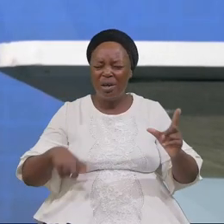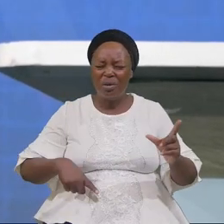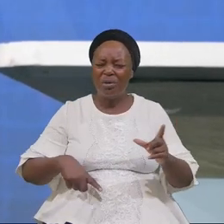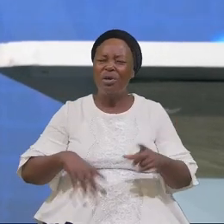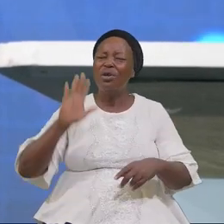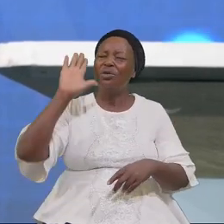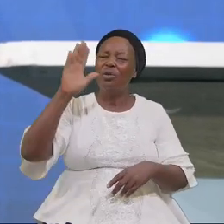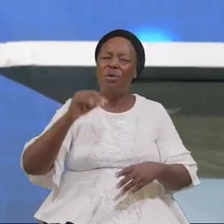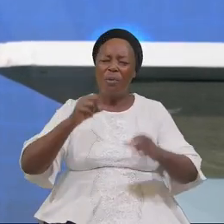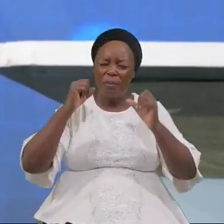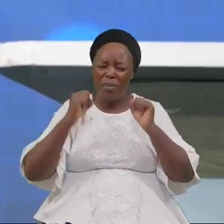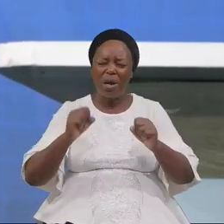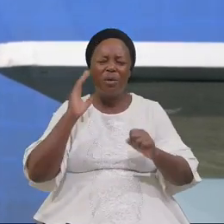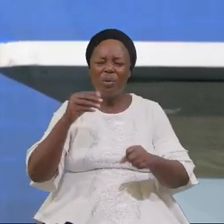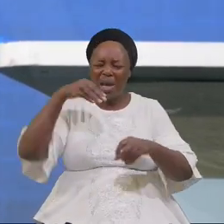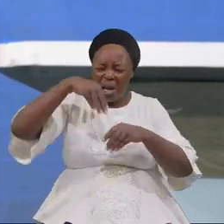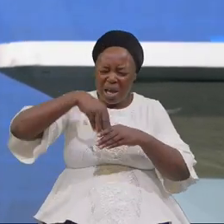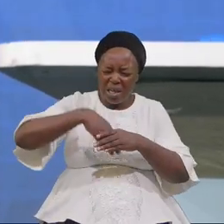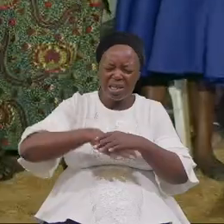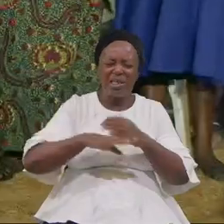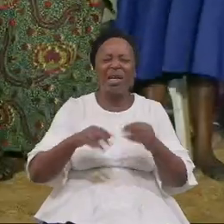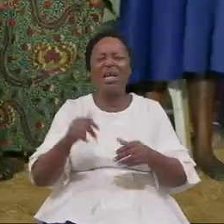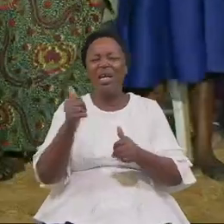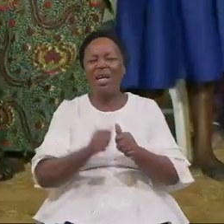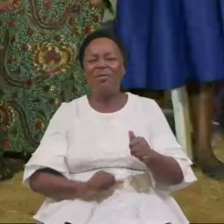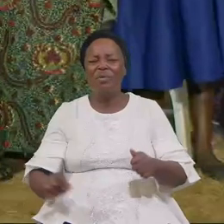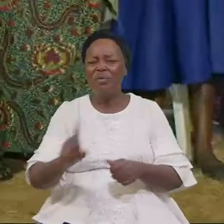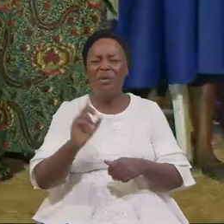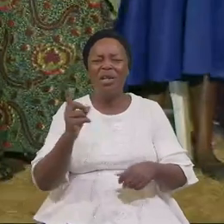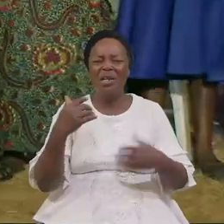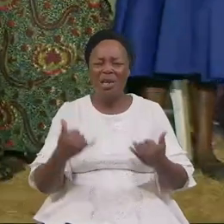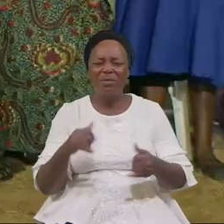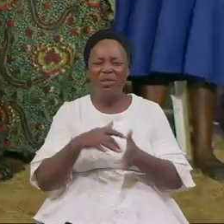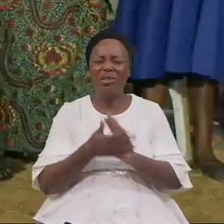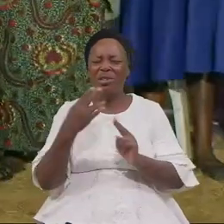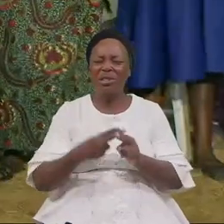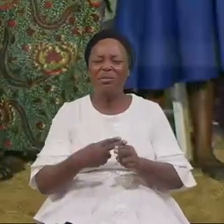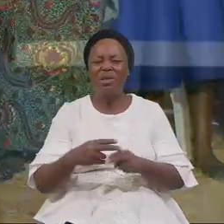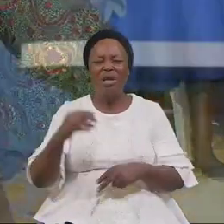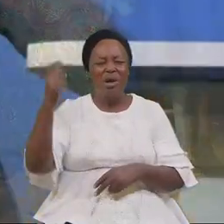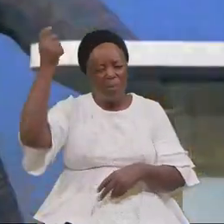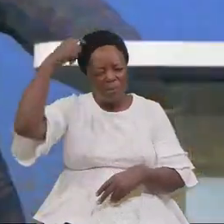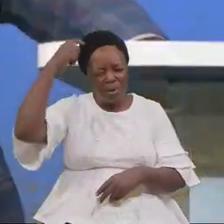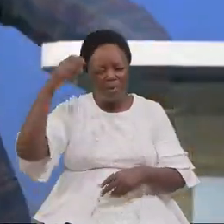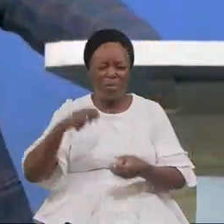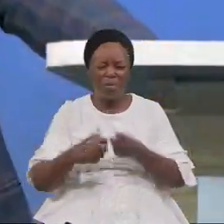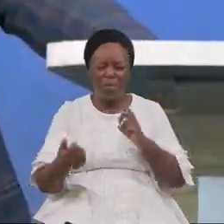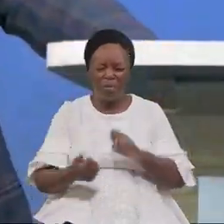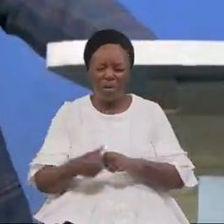power will penetrate everywhere right now. Brain problem,